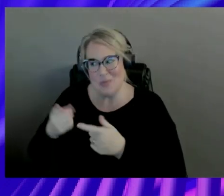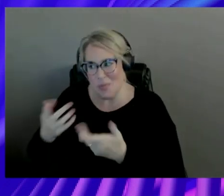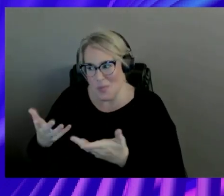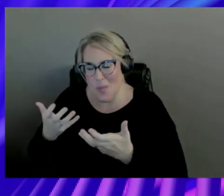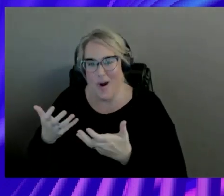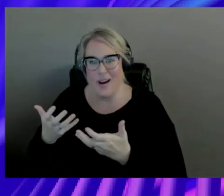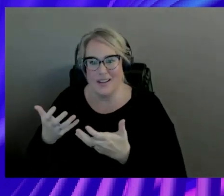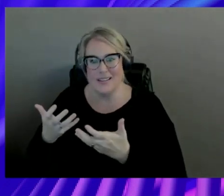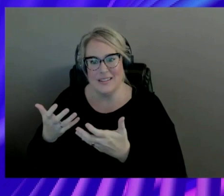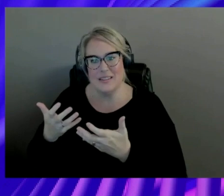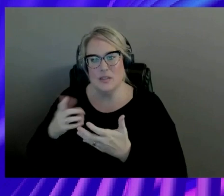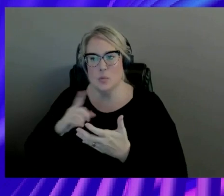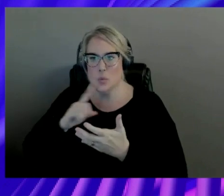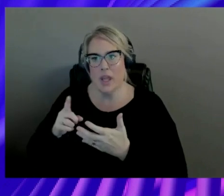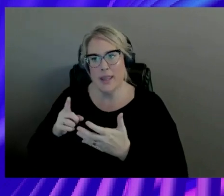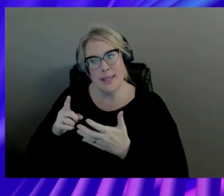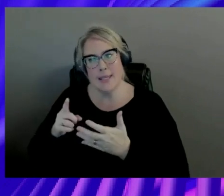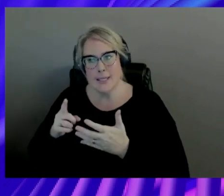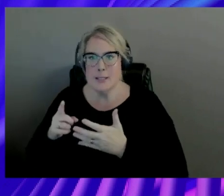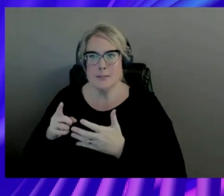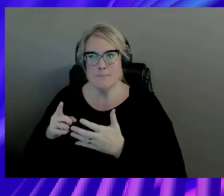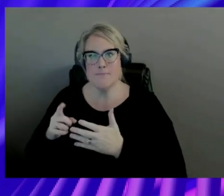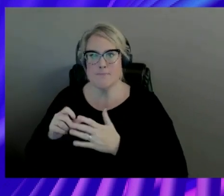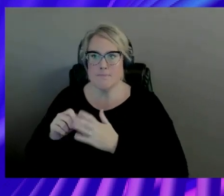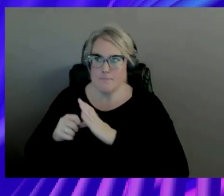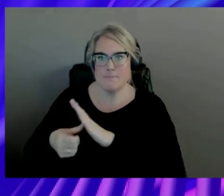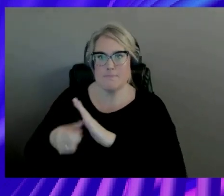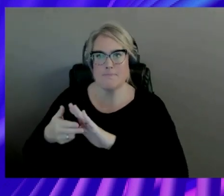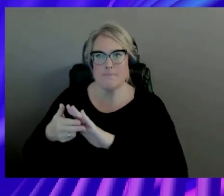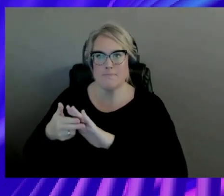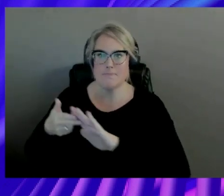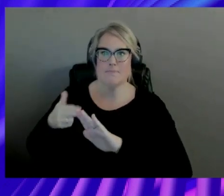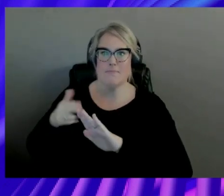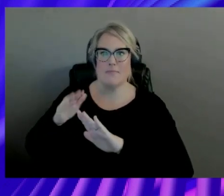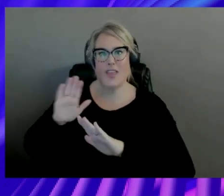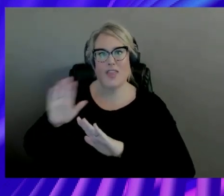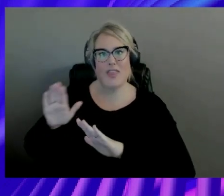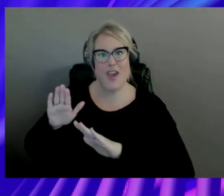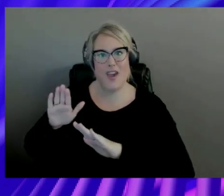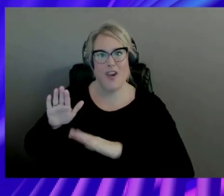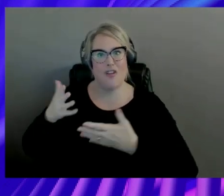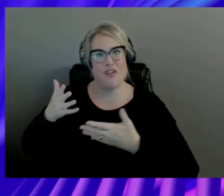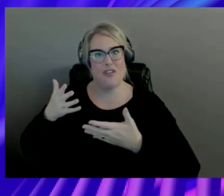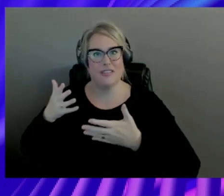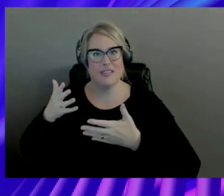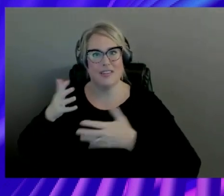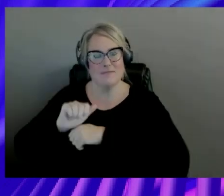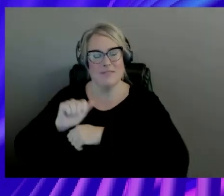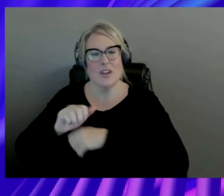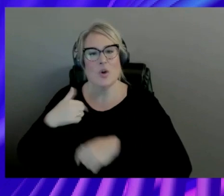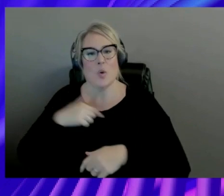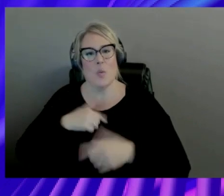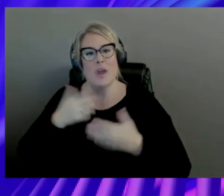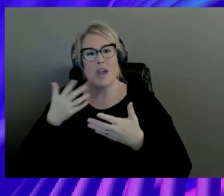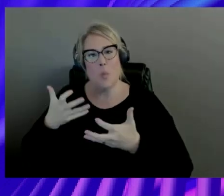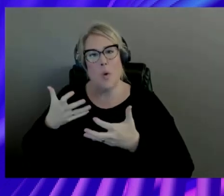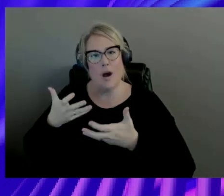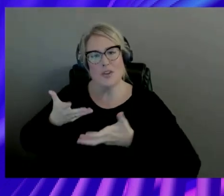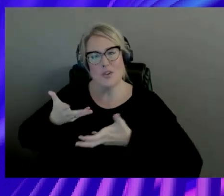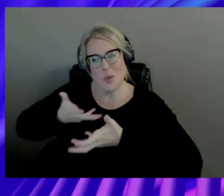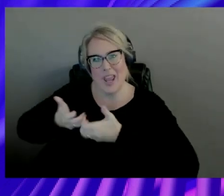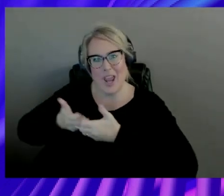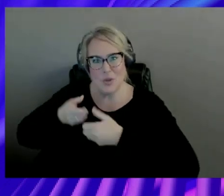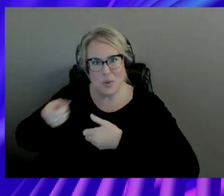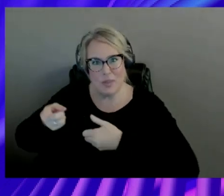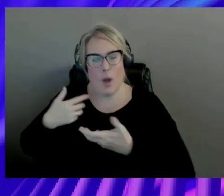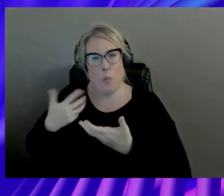mark. Yeah. So we are engaging with them in order to facilitate these feelings. We want them to know how much they